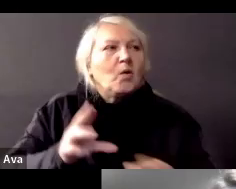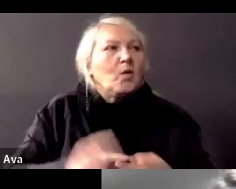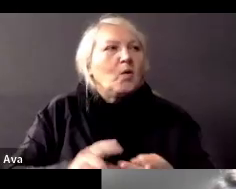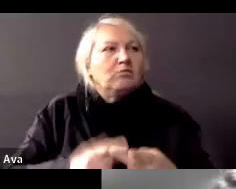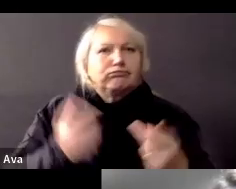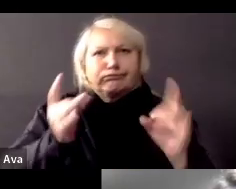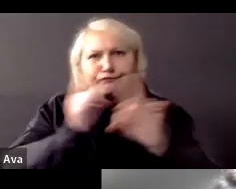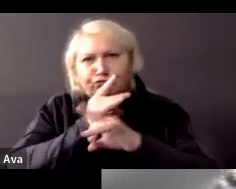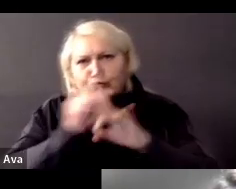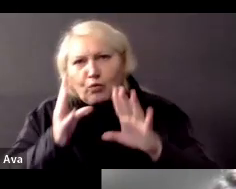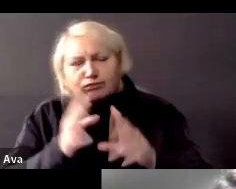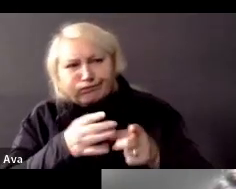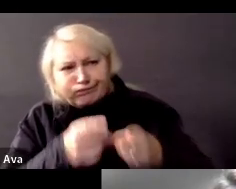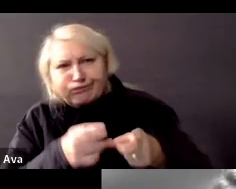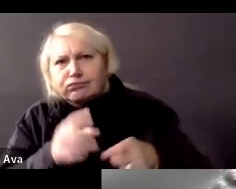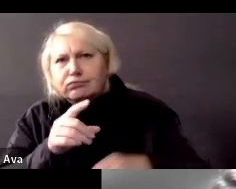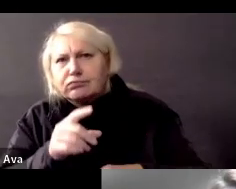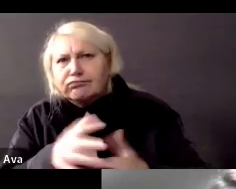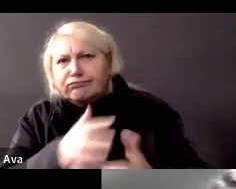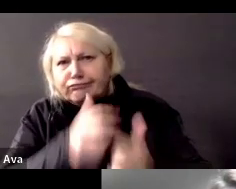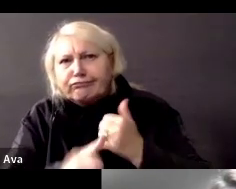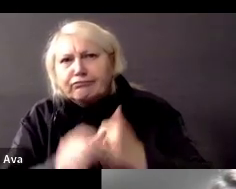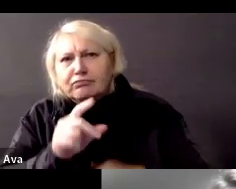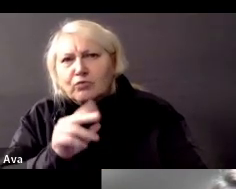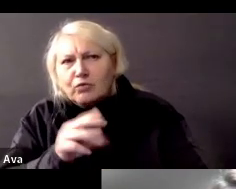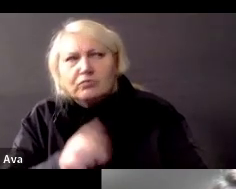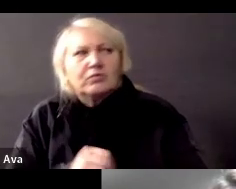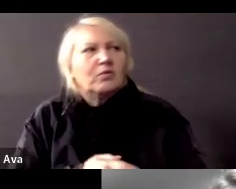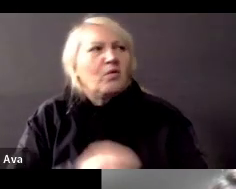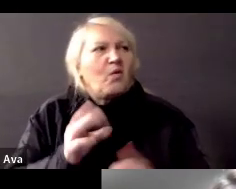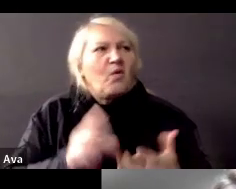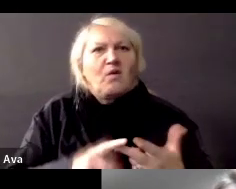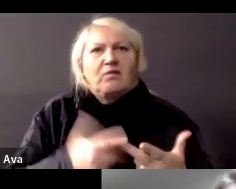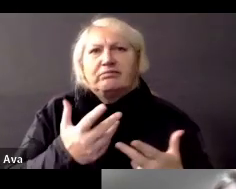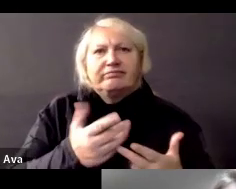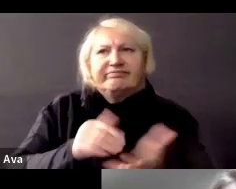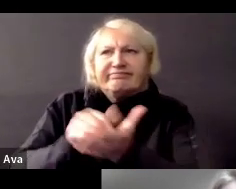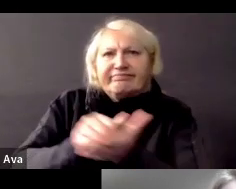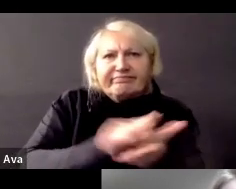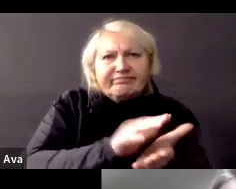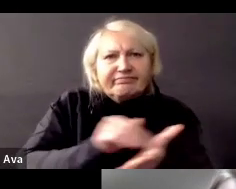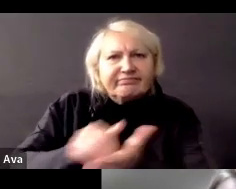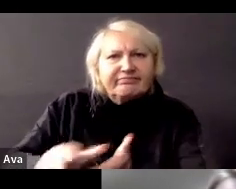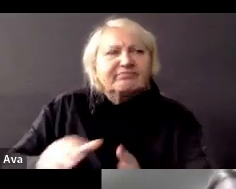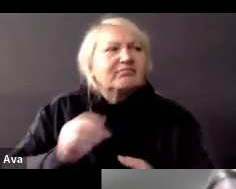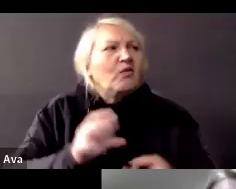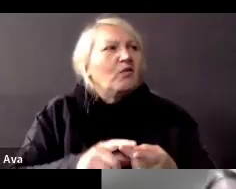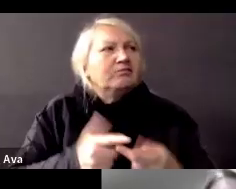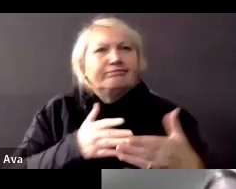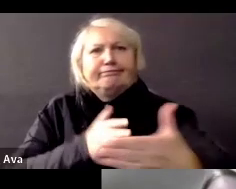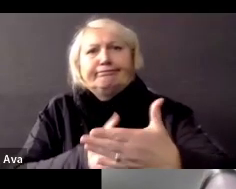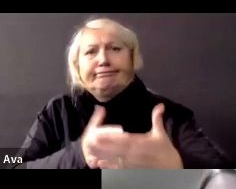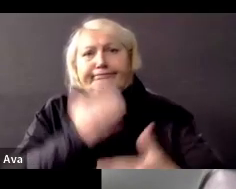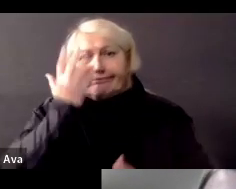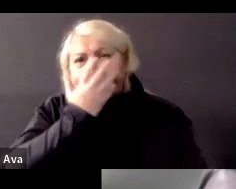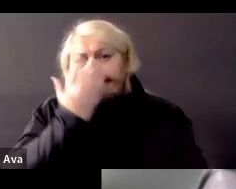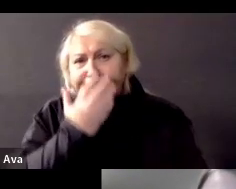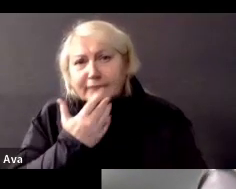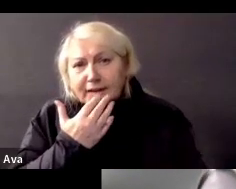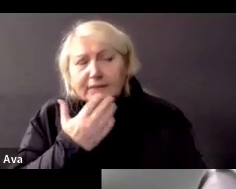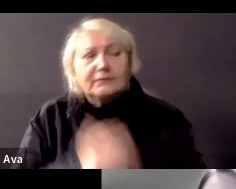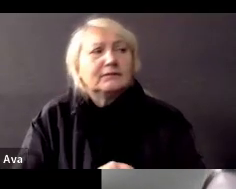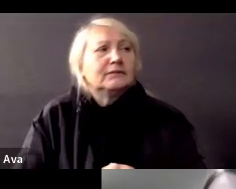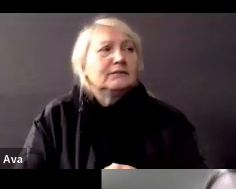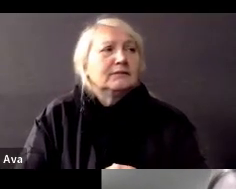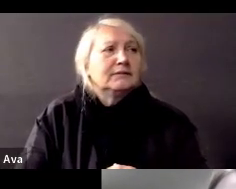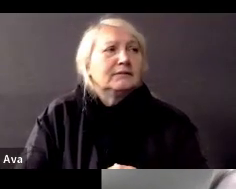um, and displacement, racism, uh, uh, discrimination on the